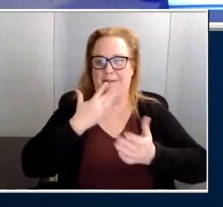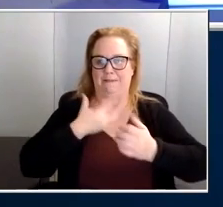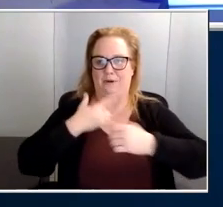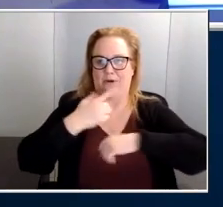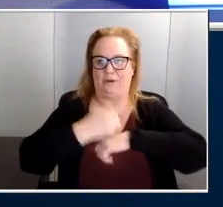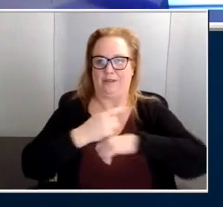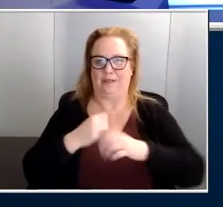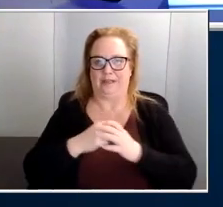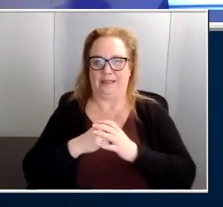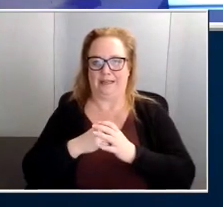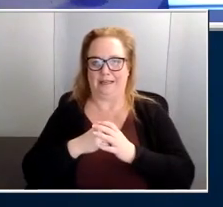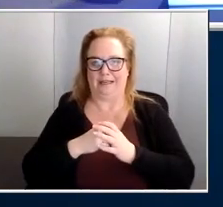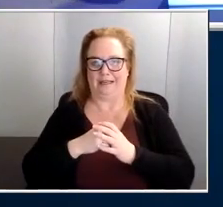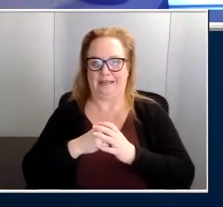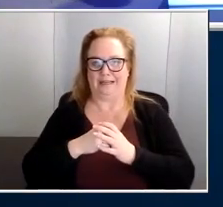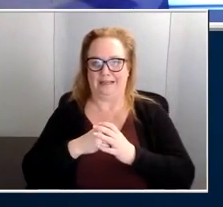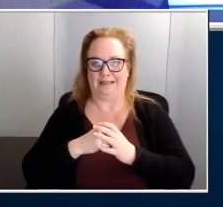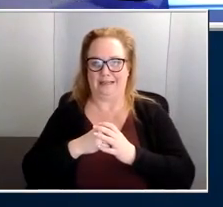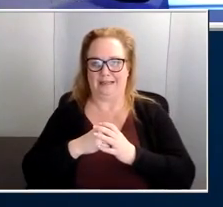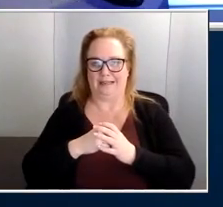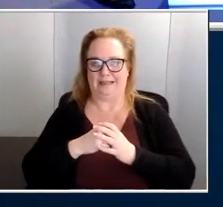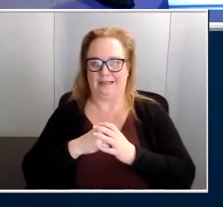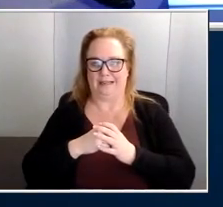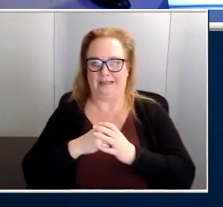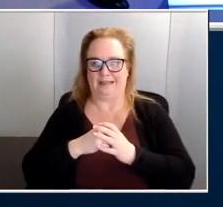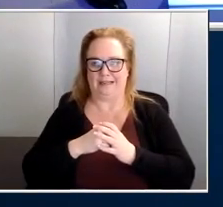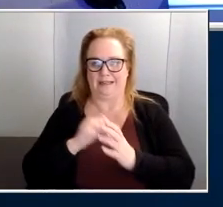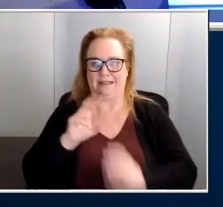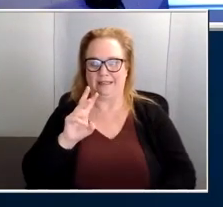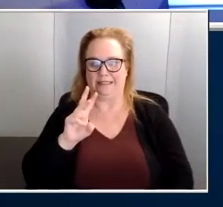With a little red stuff on it. Maybe so. Is